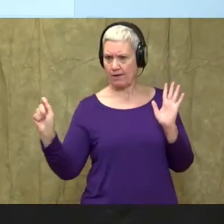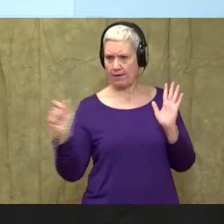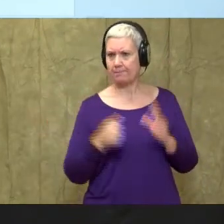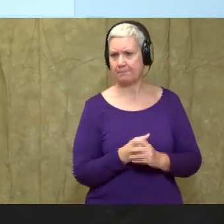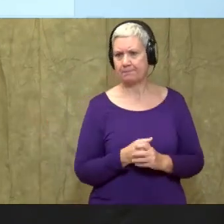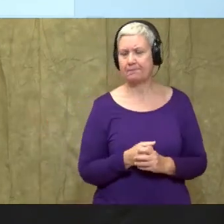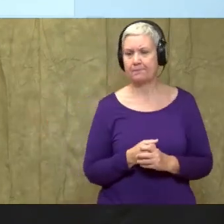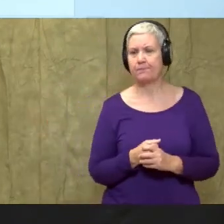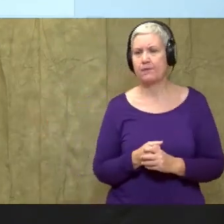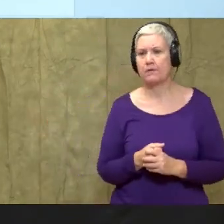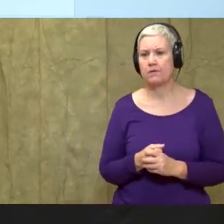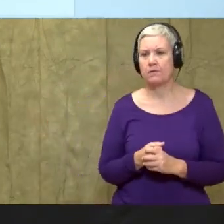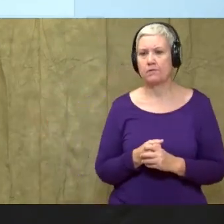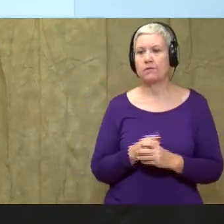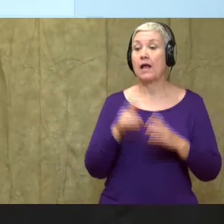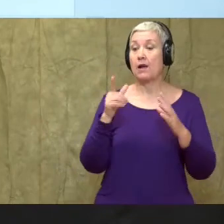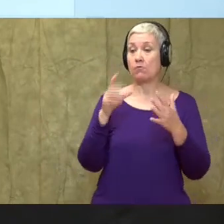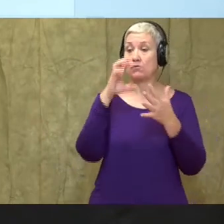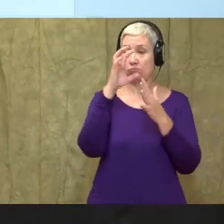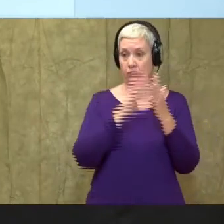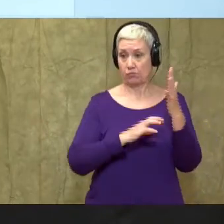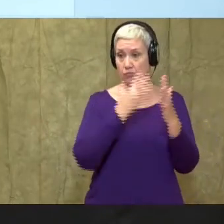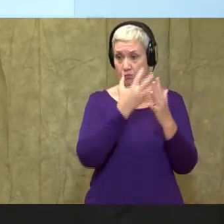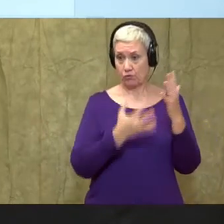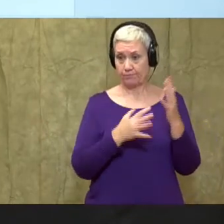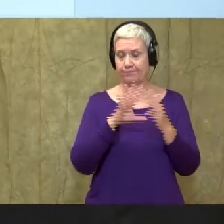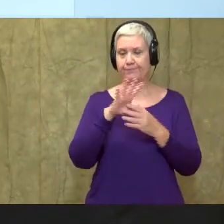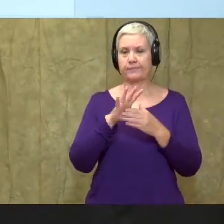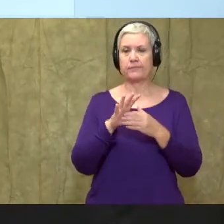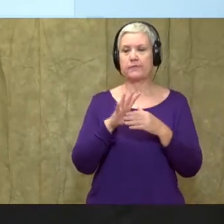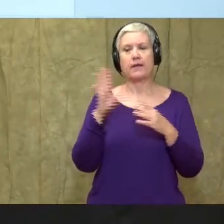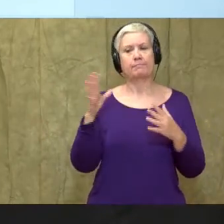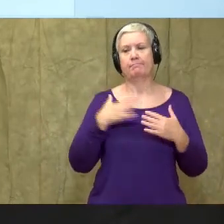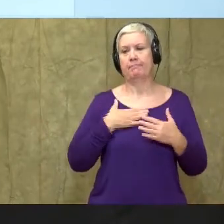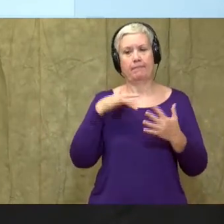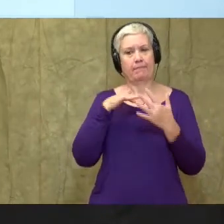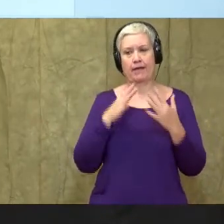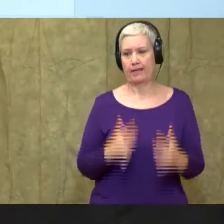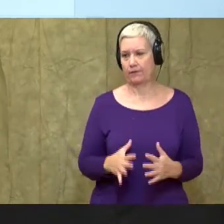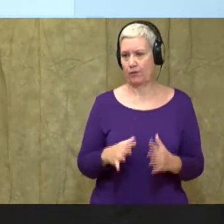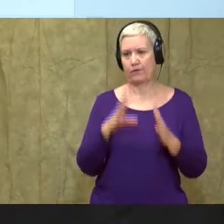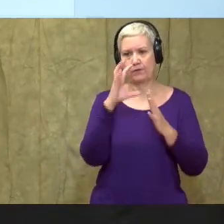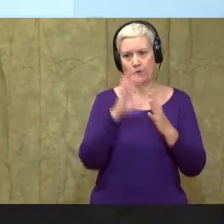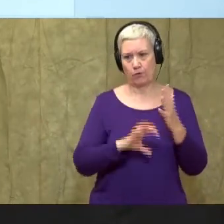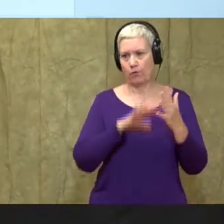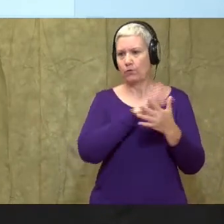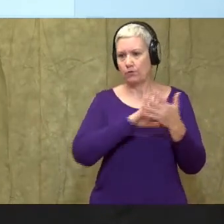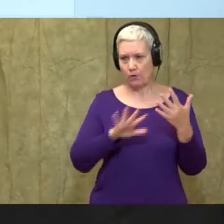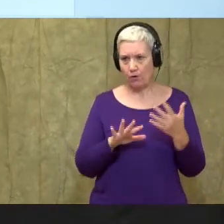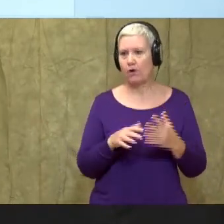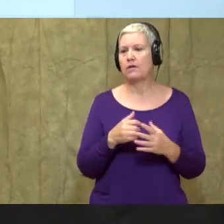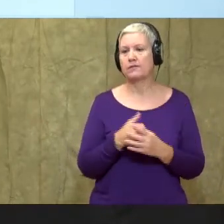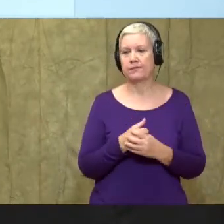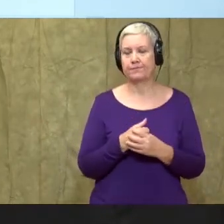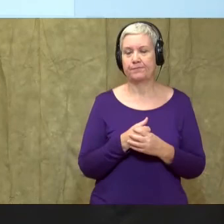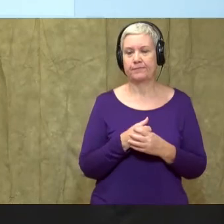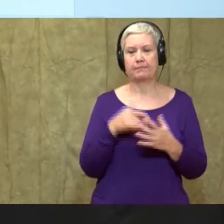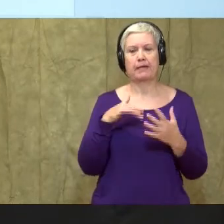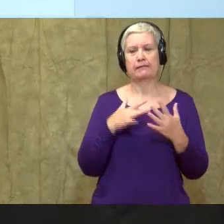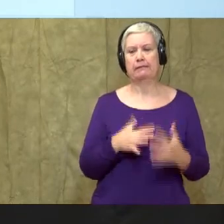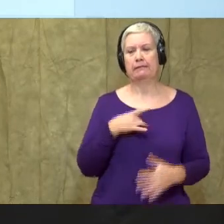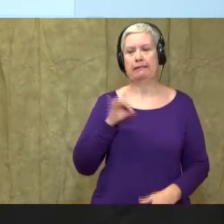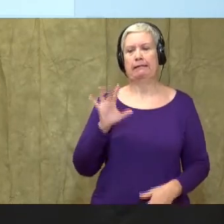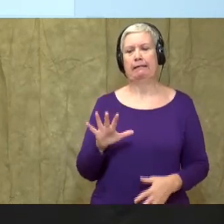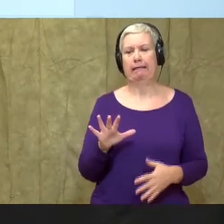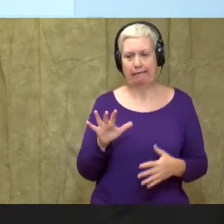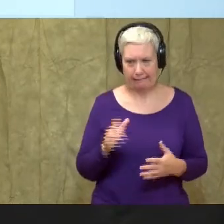take a minute, and I want you to get you a chart going. I always have my students doing charts. I don't know about your teacher. My students get tired of seeing the charts. They use them